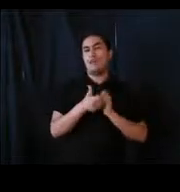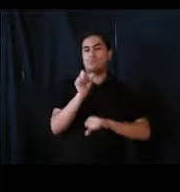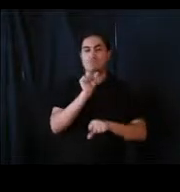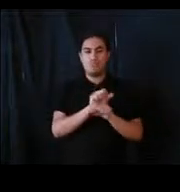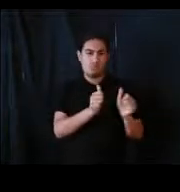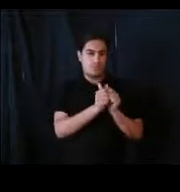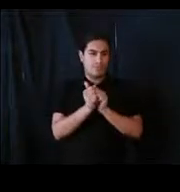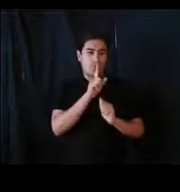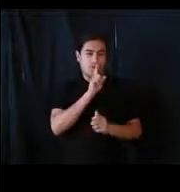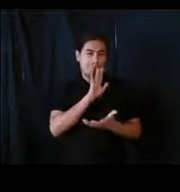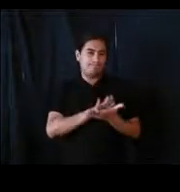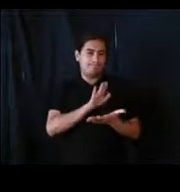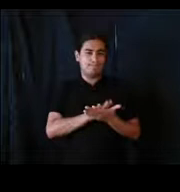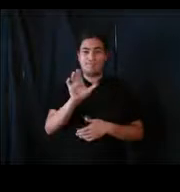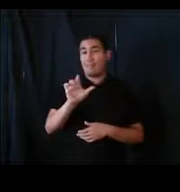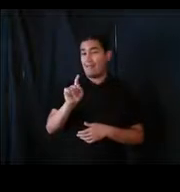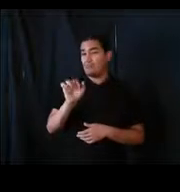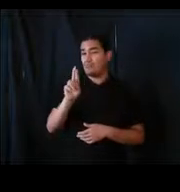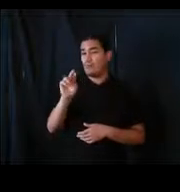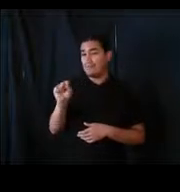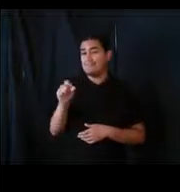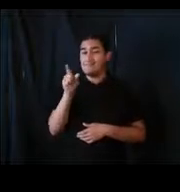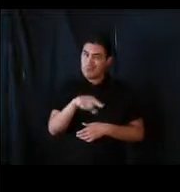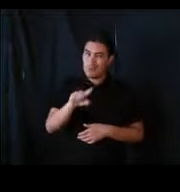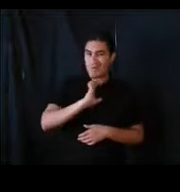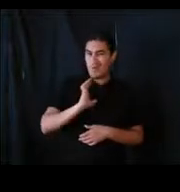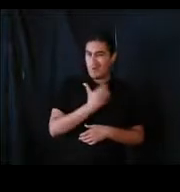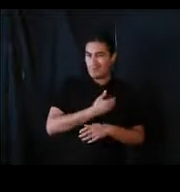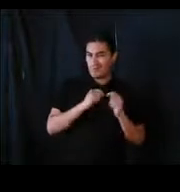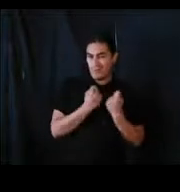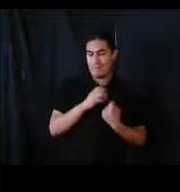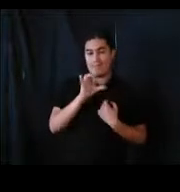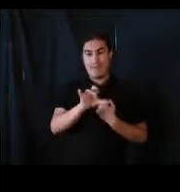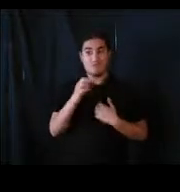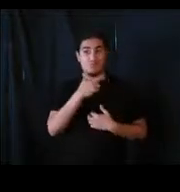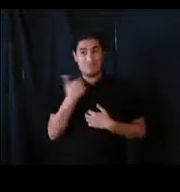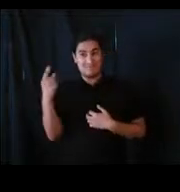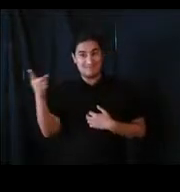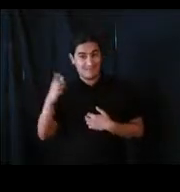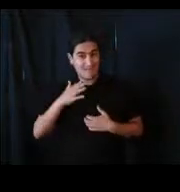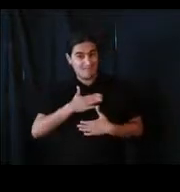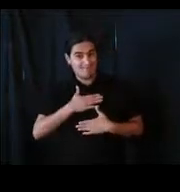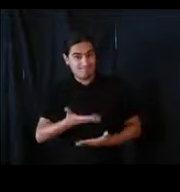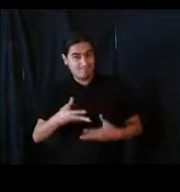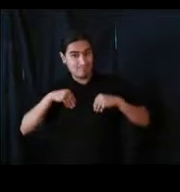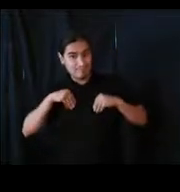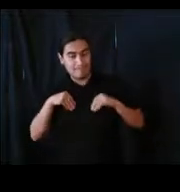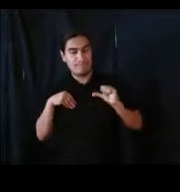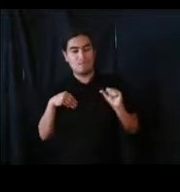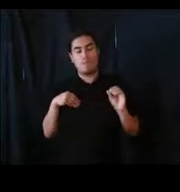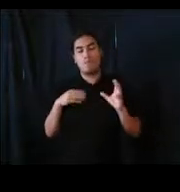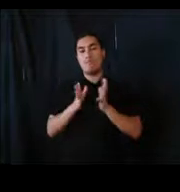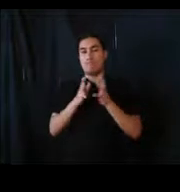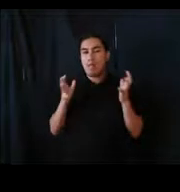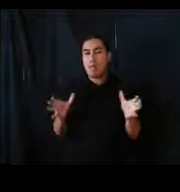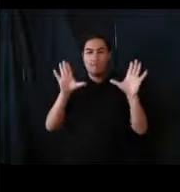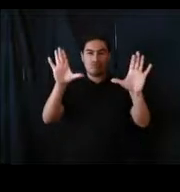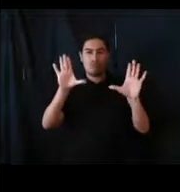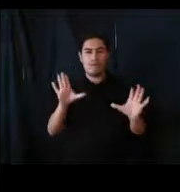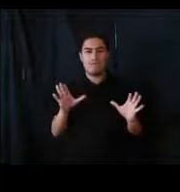applaud uh caltrans i plug the yurok tribe too because that's a risk also that the tribes take so there's a lot of great